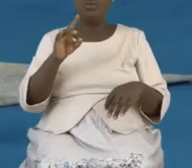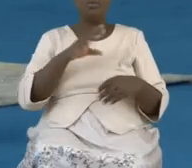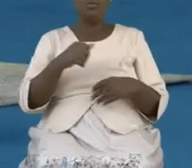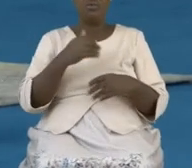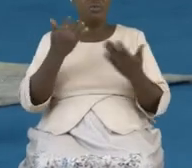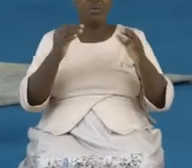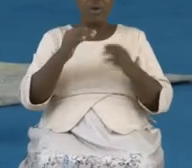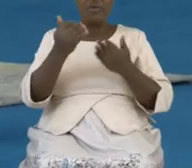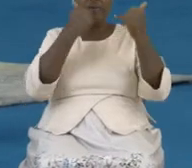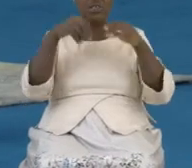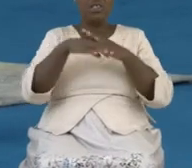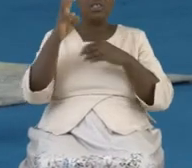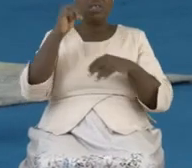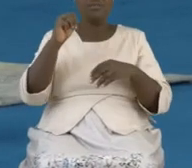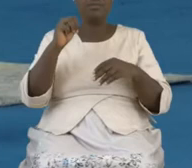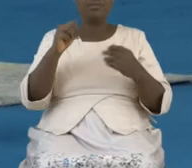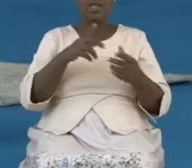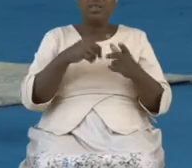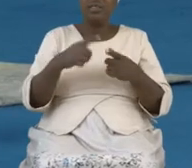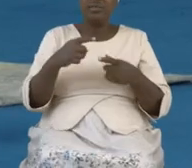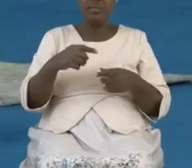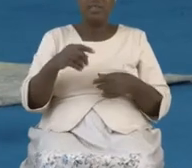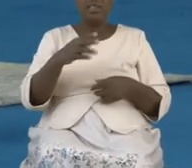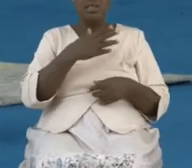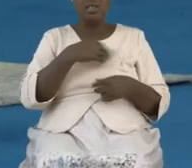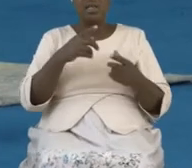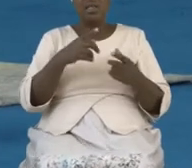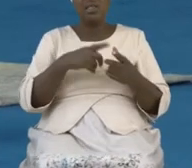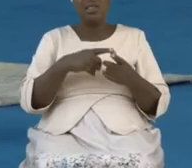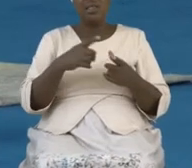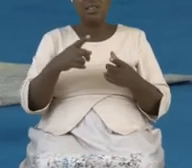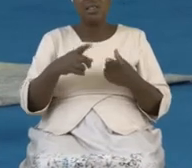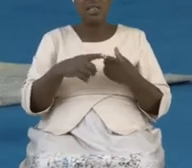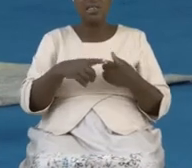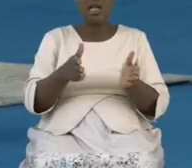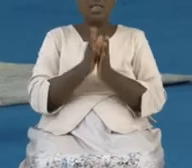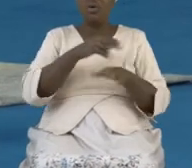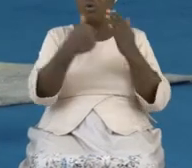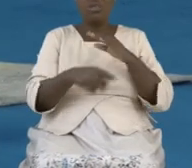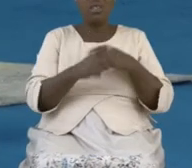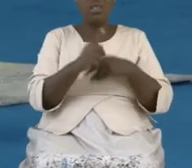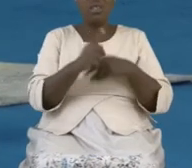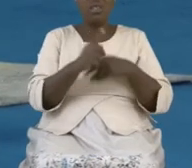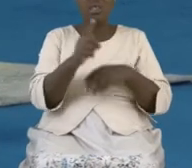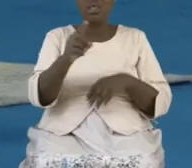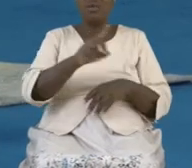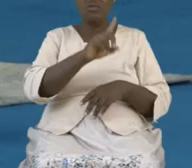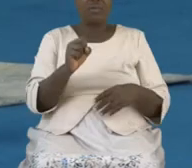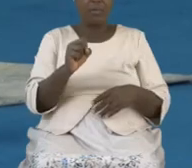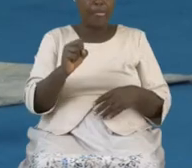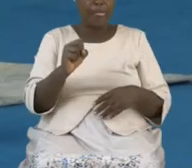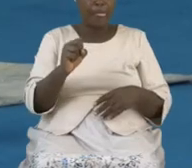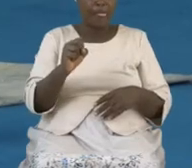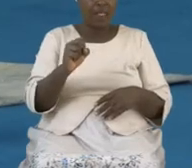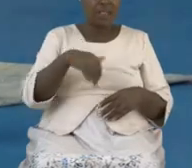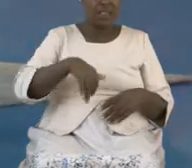him here and there, asked all their questions, even with torture. And yet, I